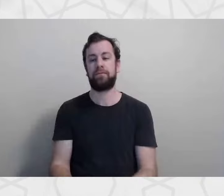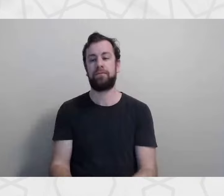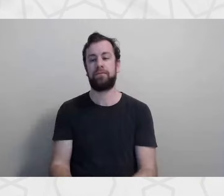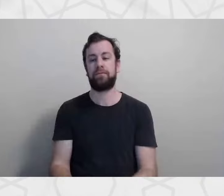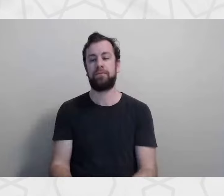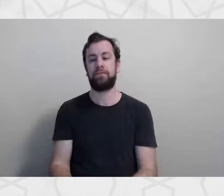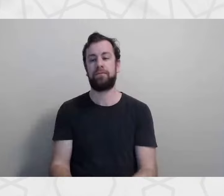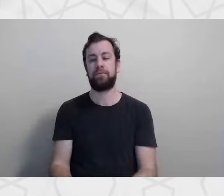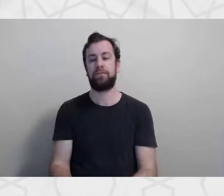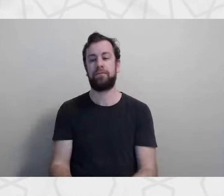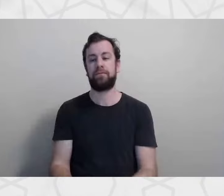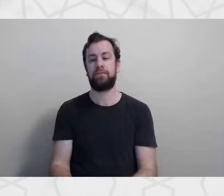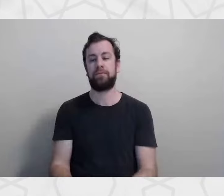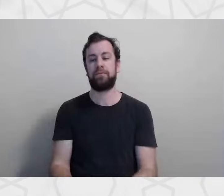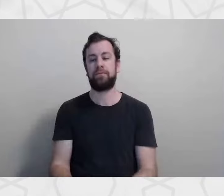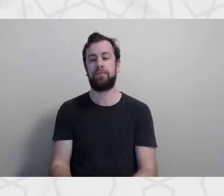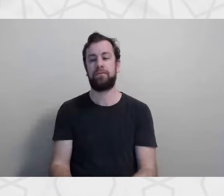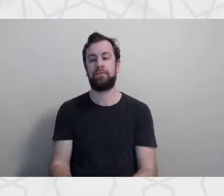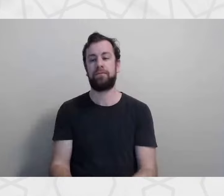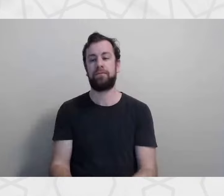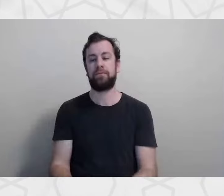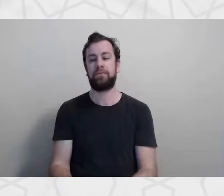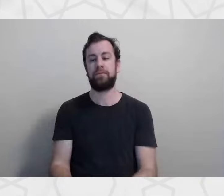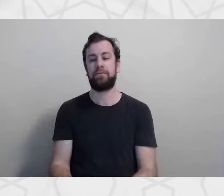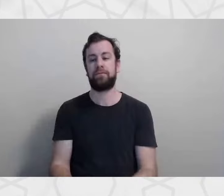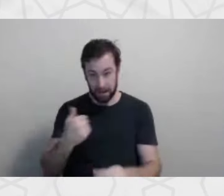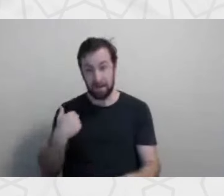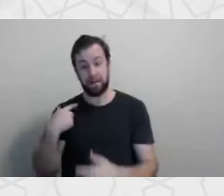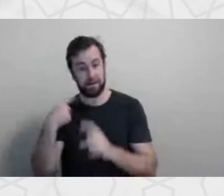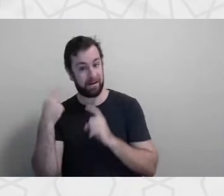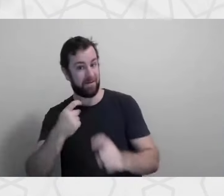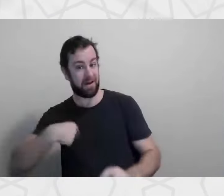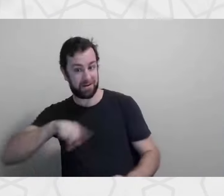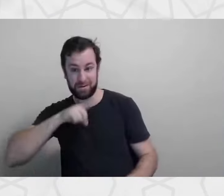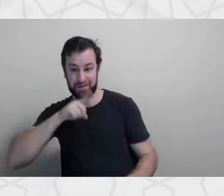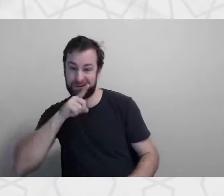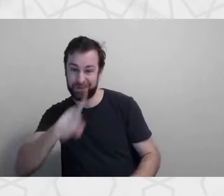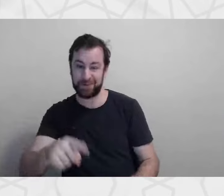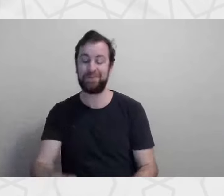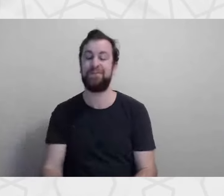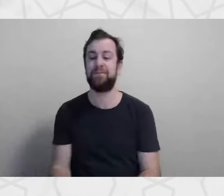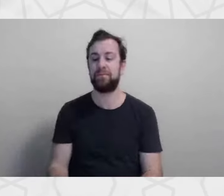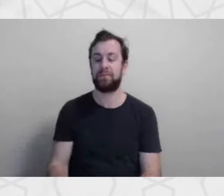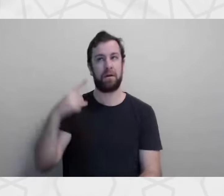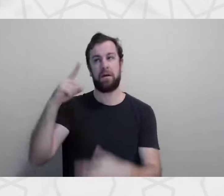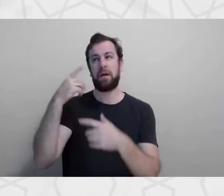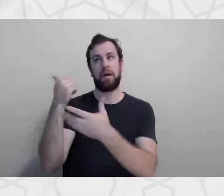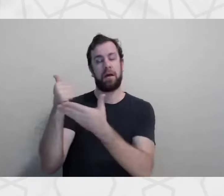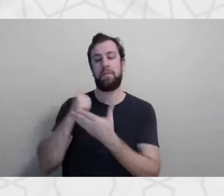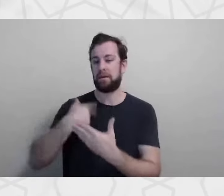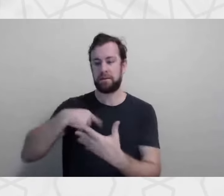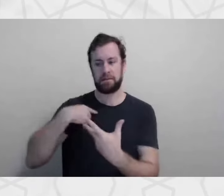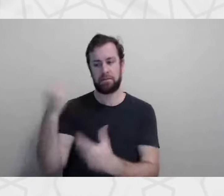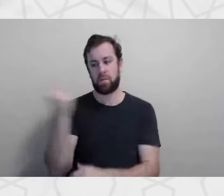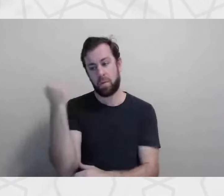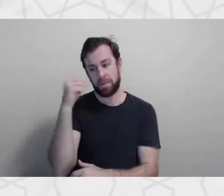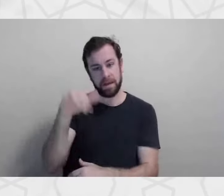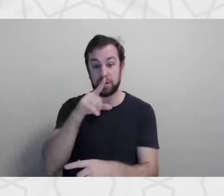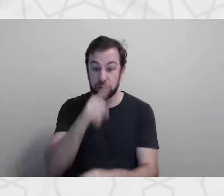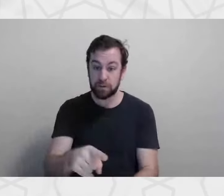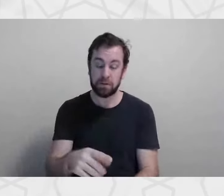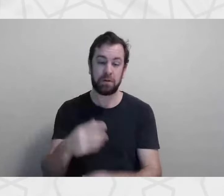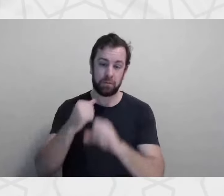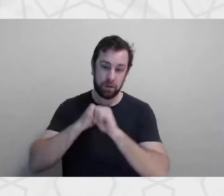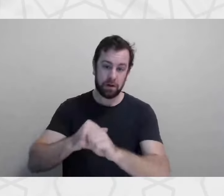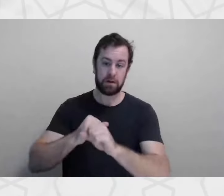undiluted, the clear truth. May Allah Azza wa Jal help us to hold on to this truth and to protect our